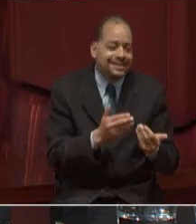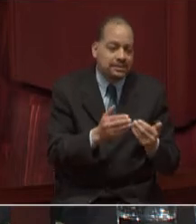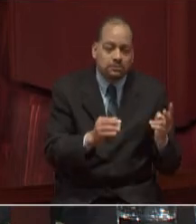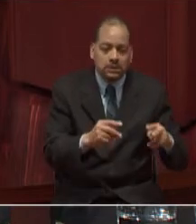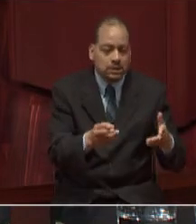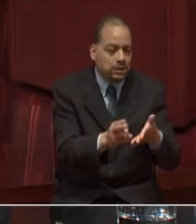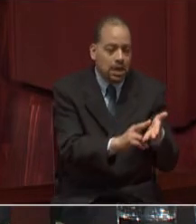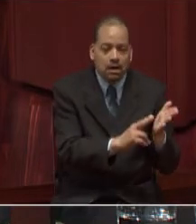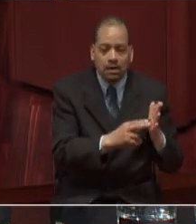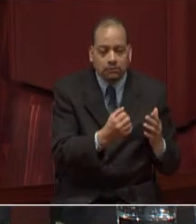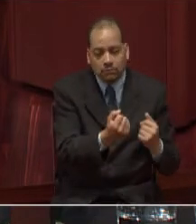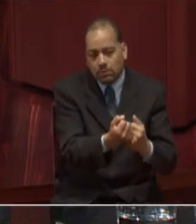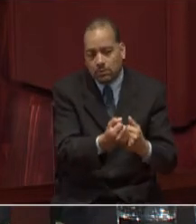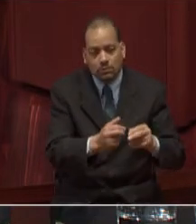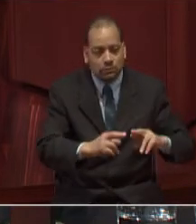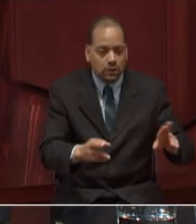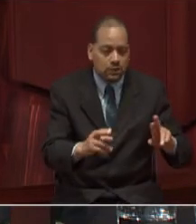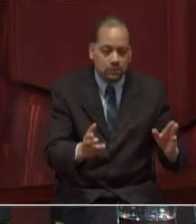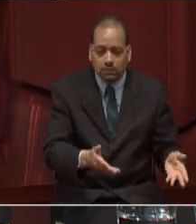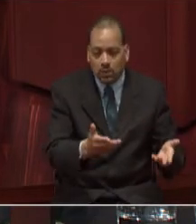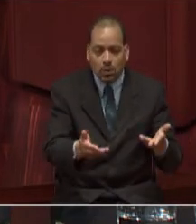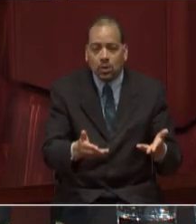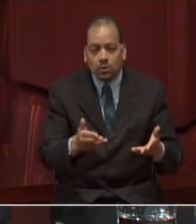signatures, and